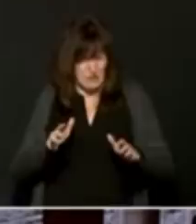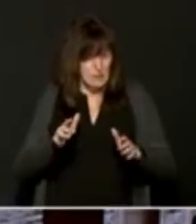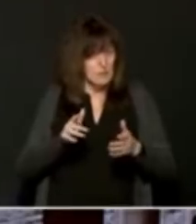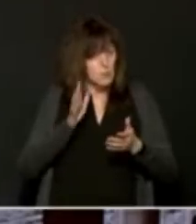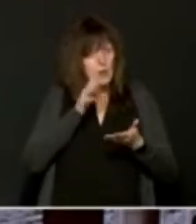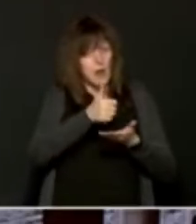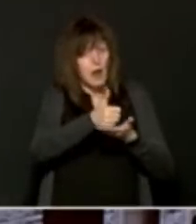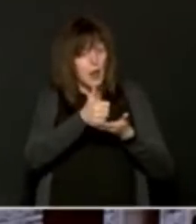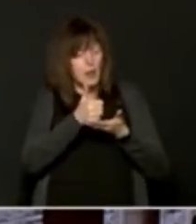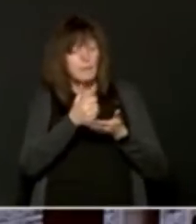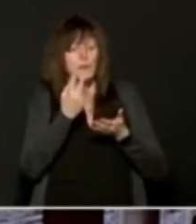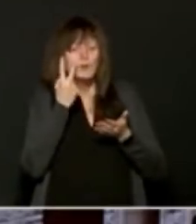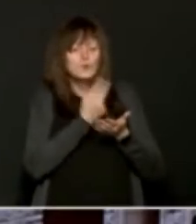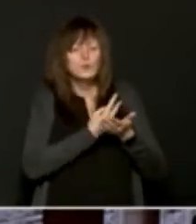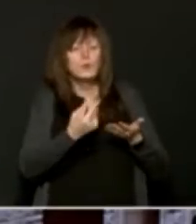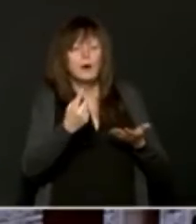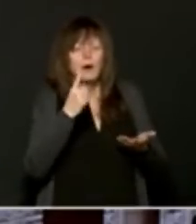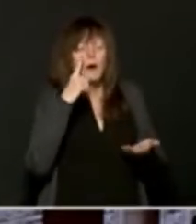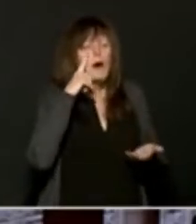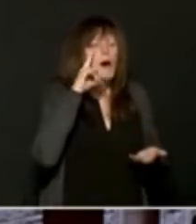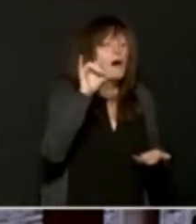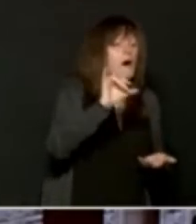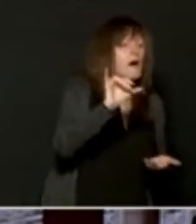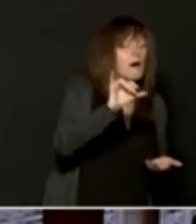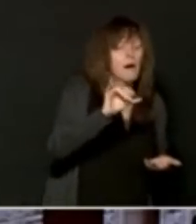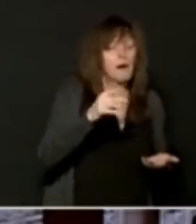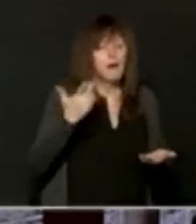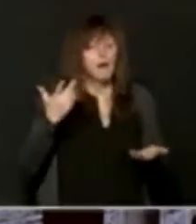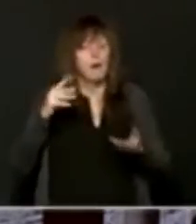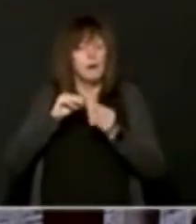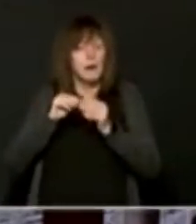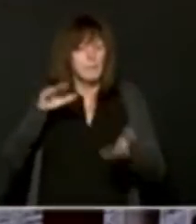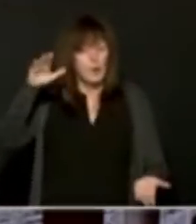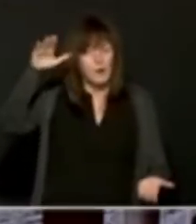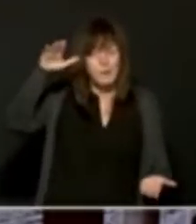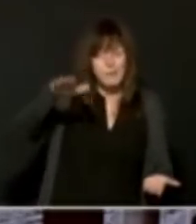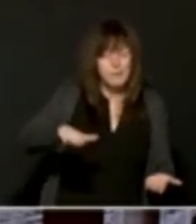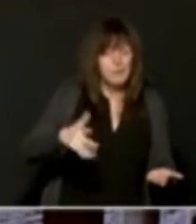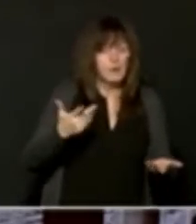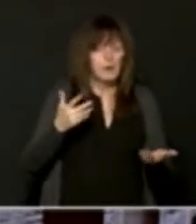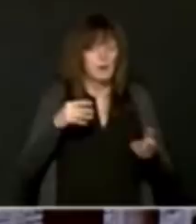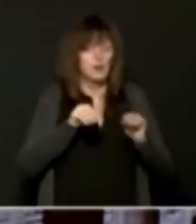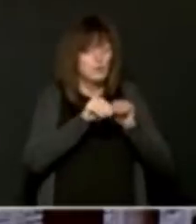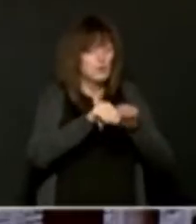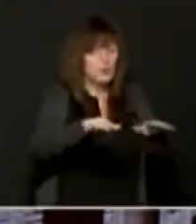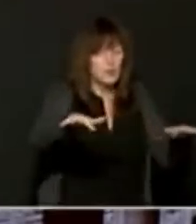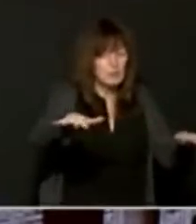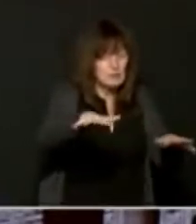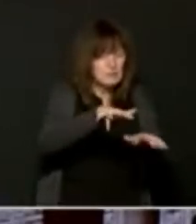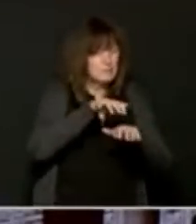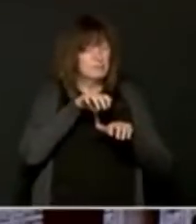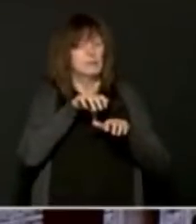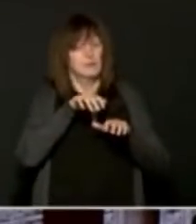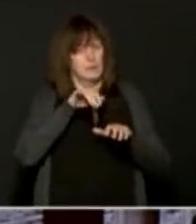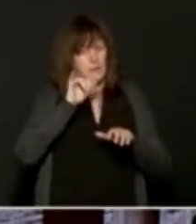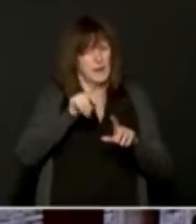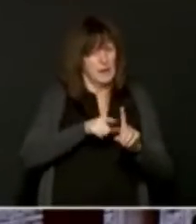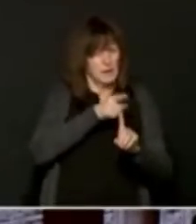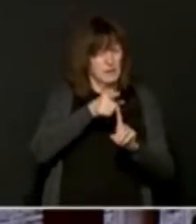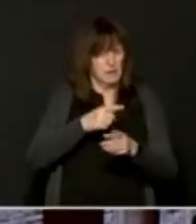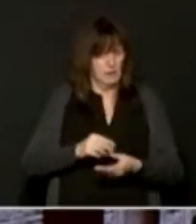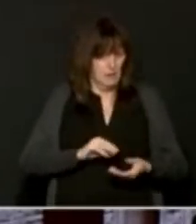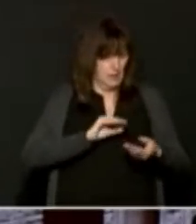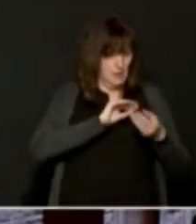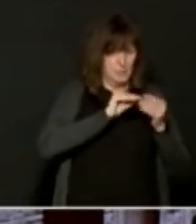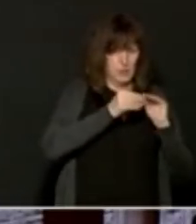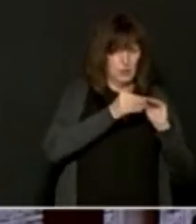to reduce any transmission will reduce those numbers and really impact what we will see in 2 weeks